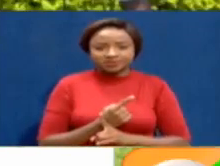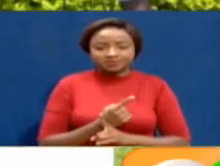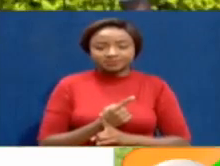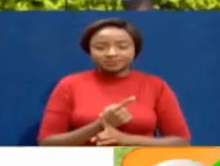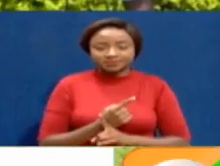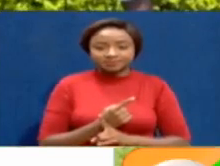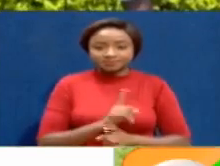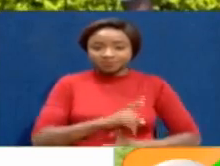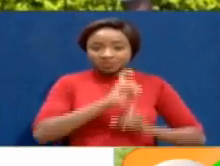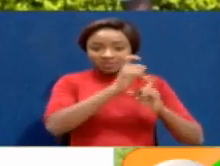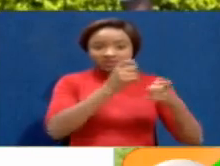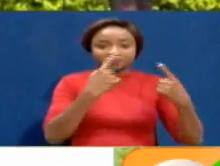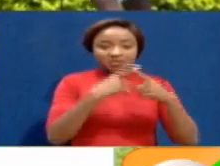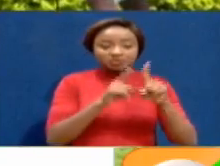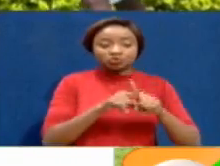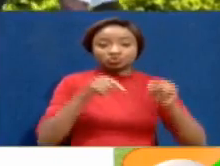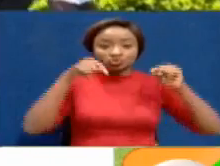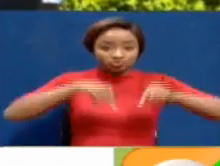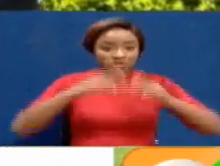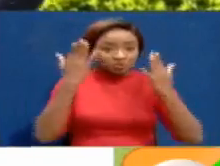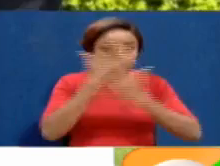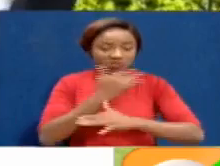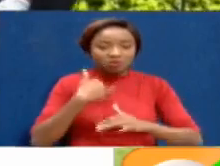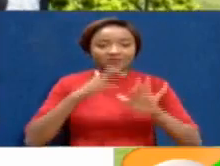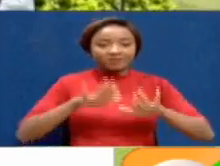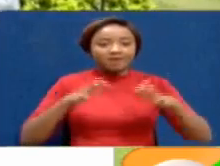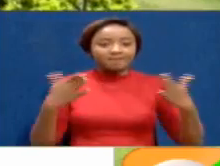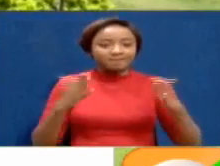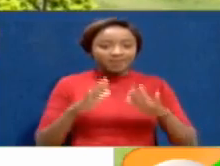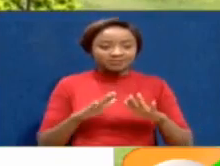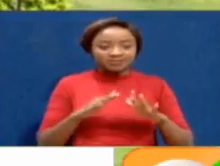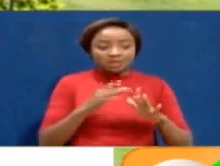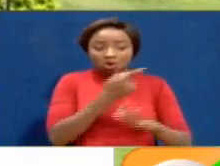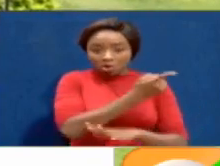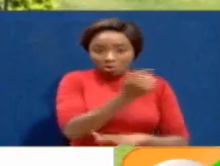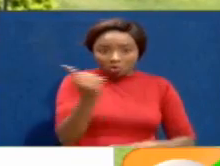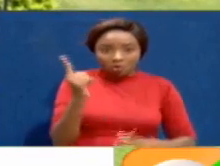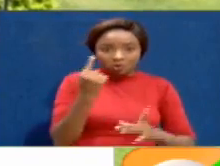also host Inooro Night today, where the golfers